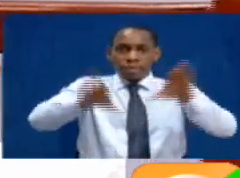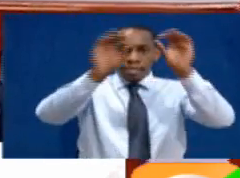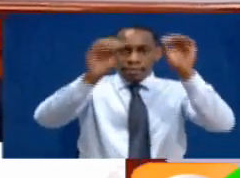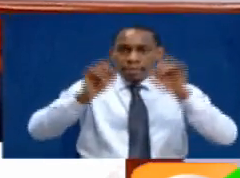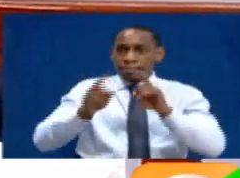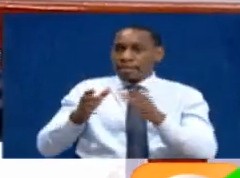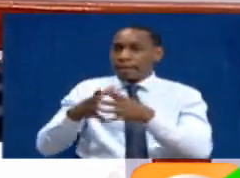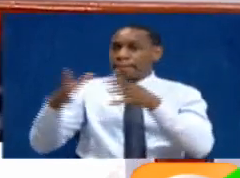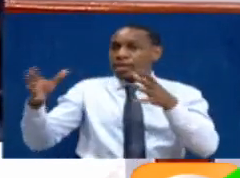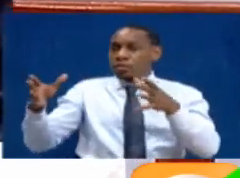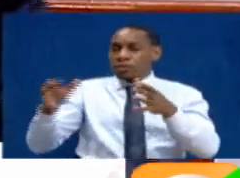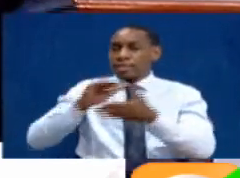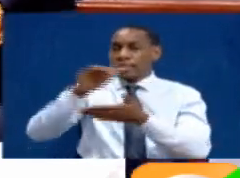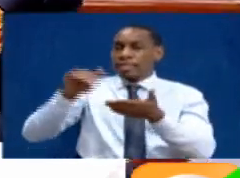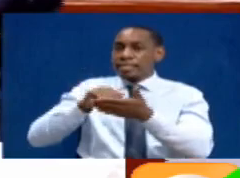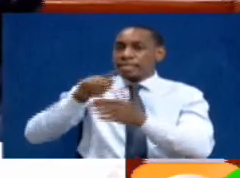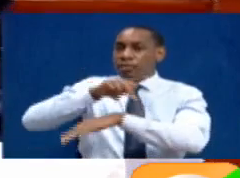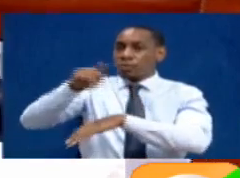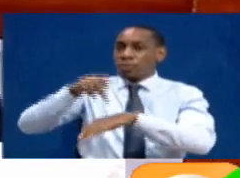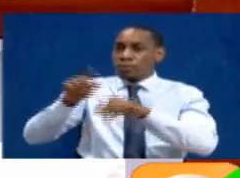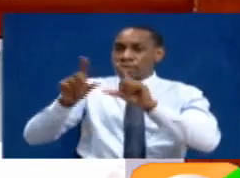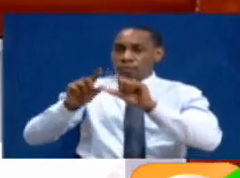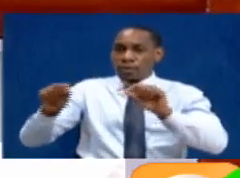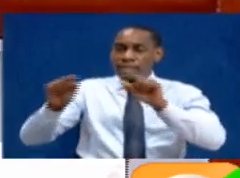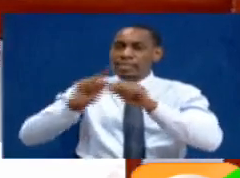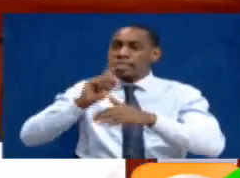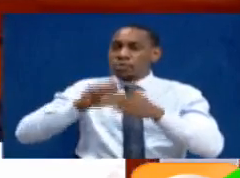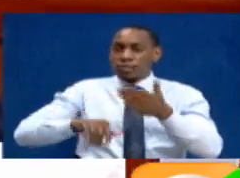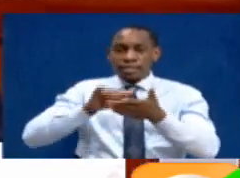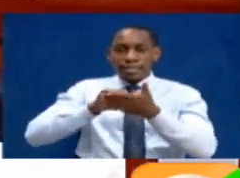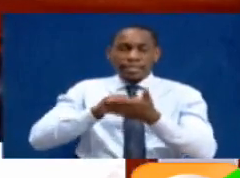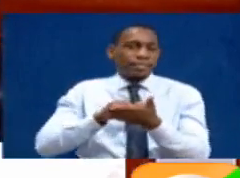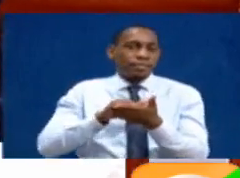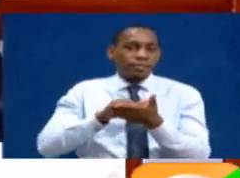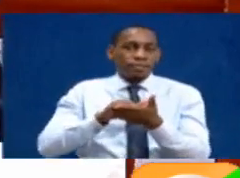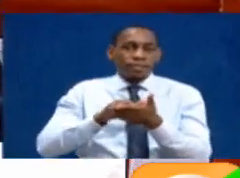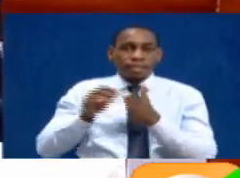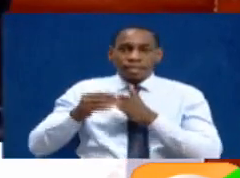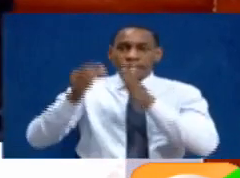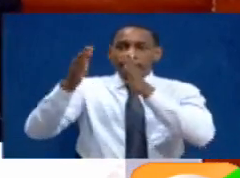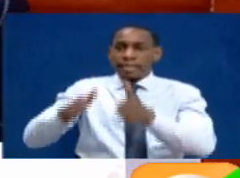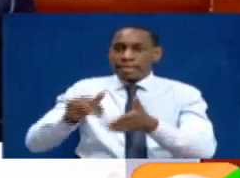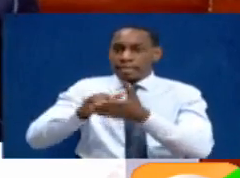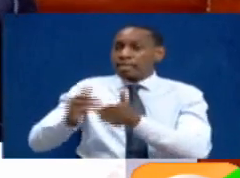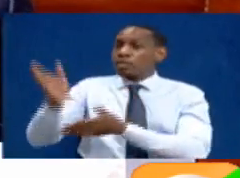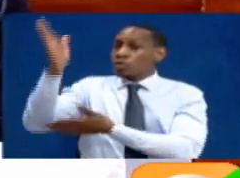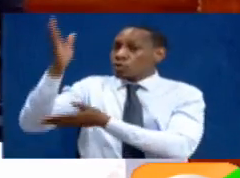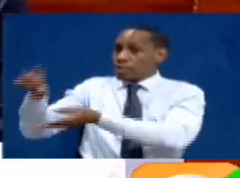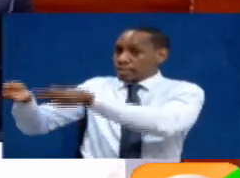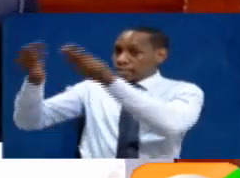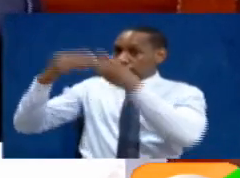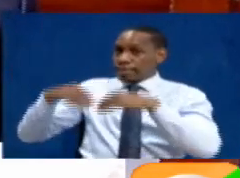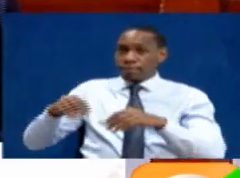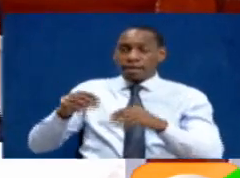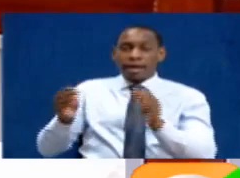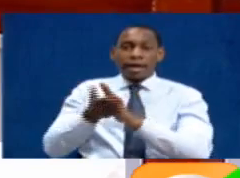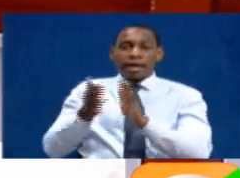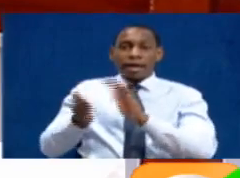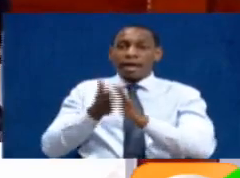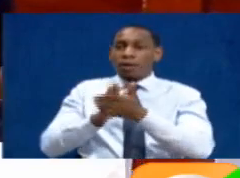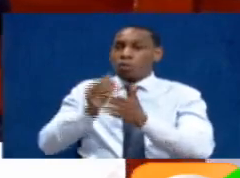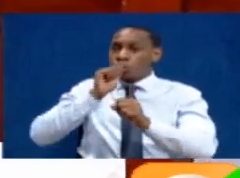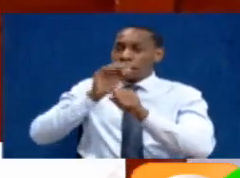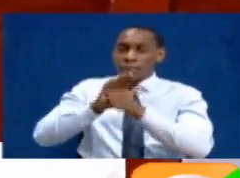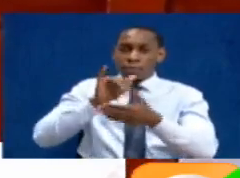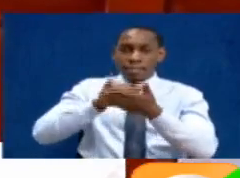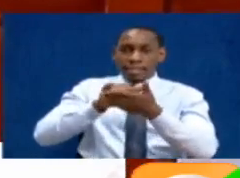but the majority in Central Province who are saying far, they are saying a leader is a God-given leader. no guarantee that you